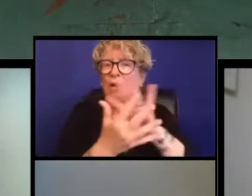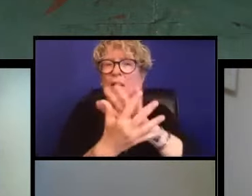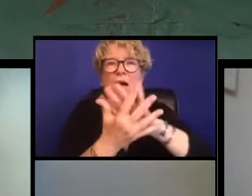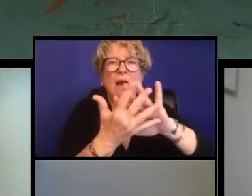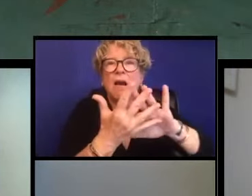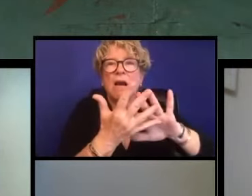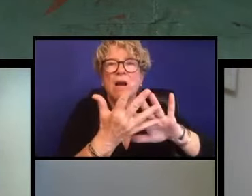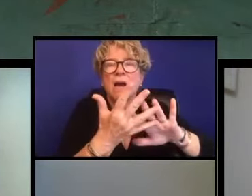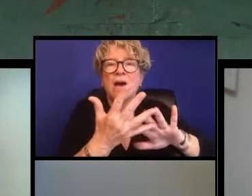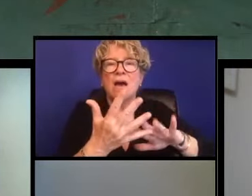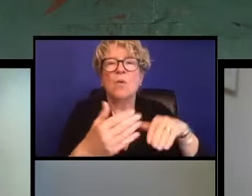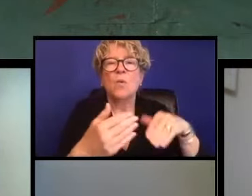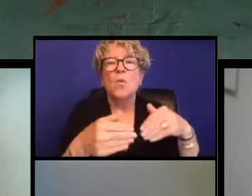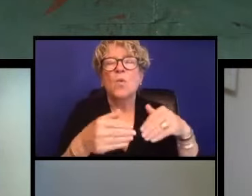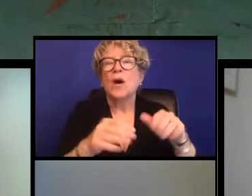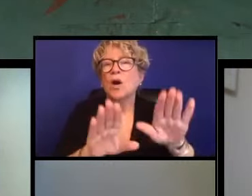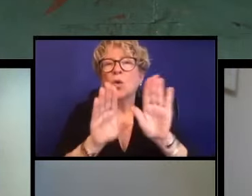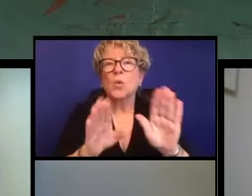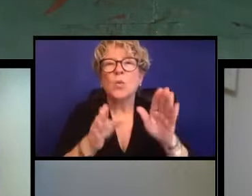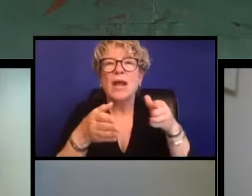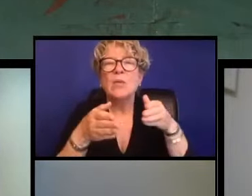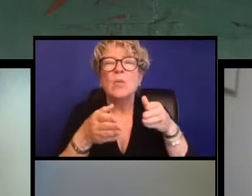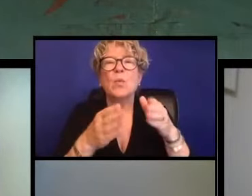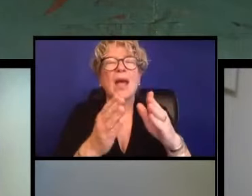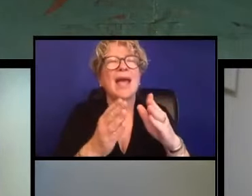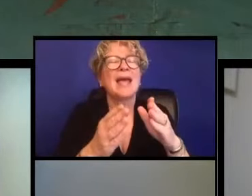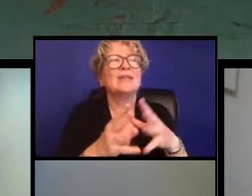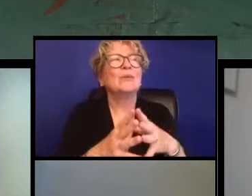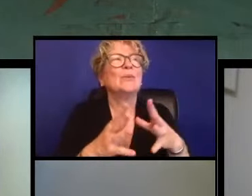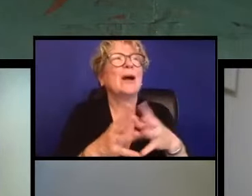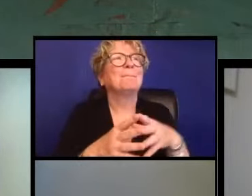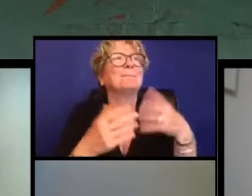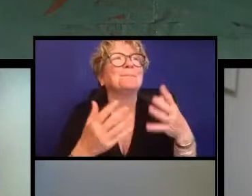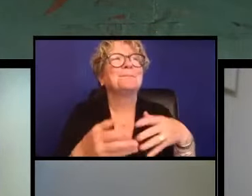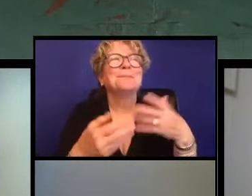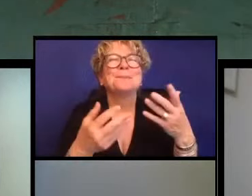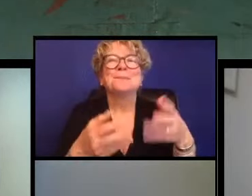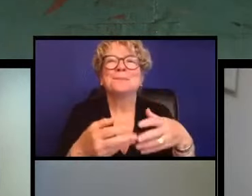been a really great way to kind of